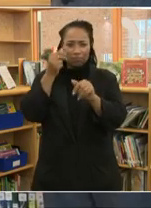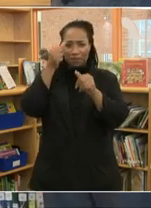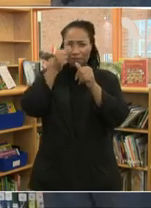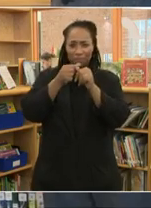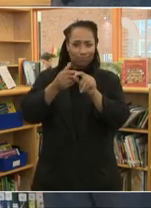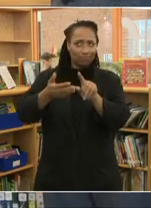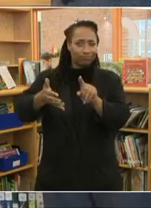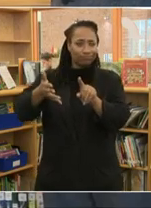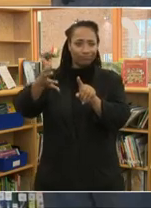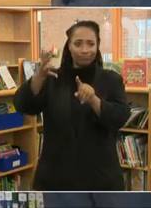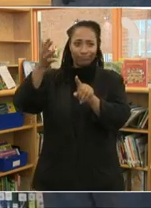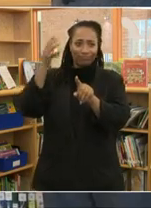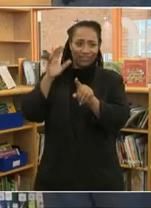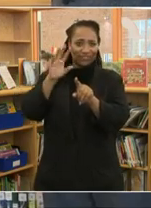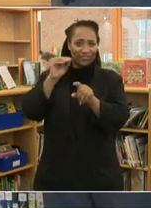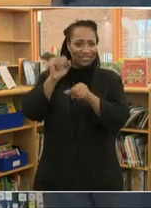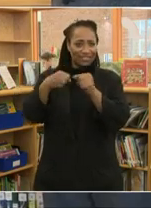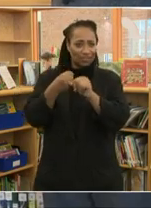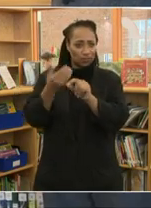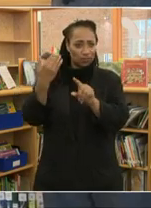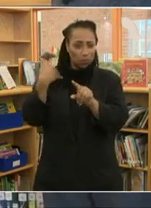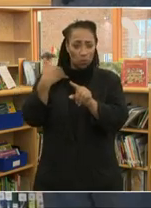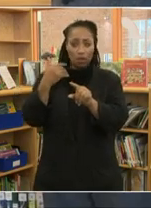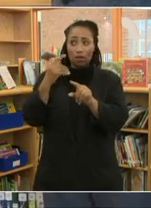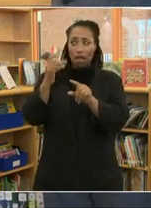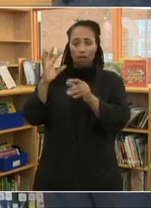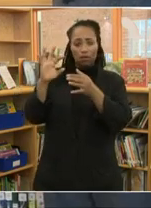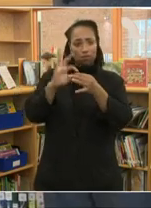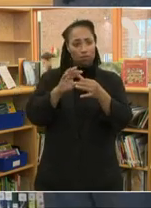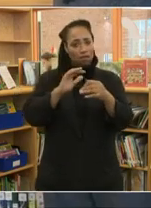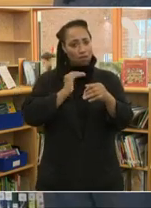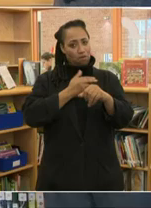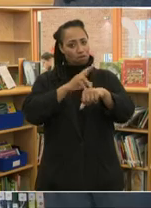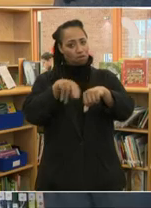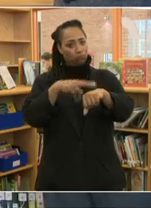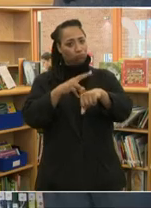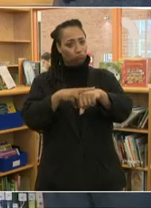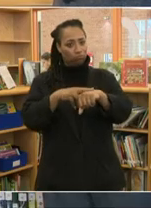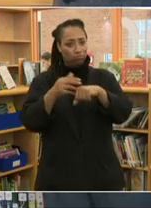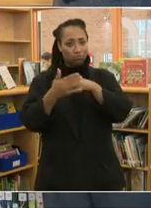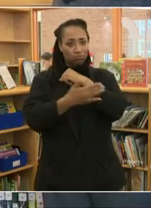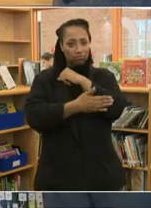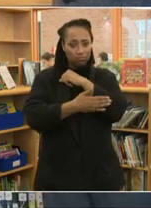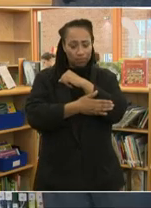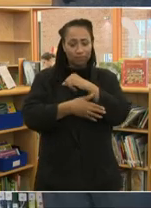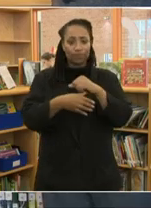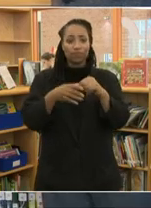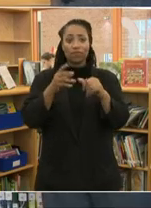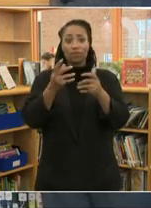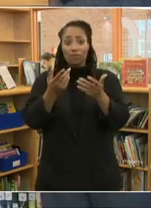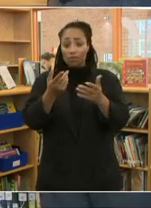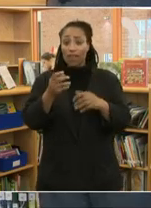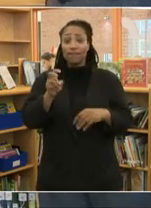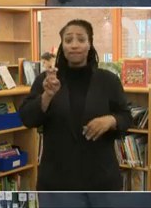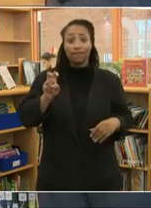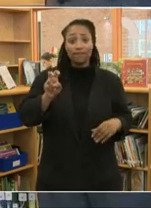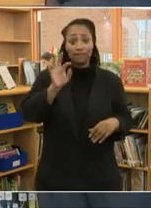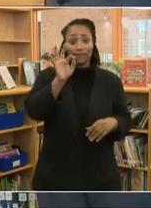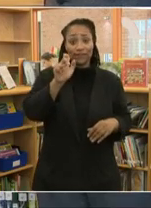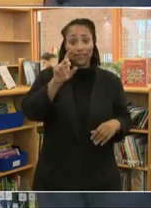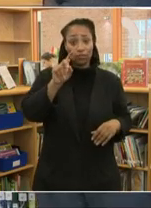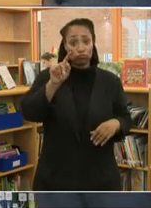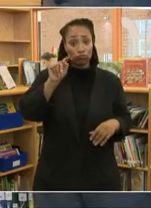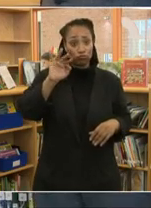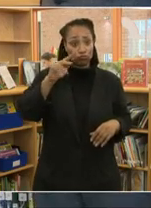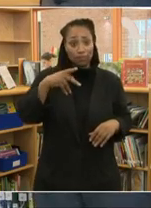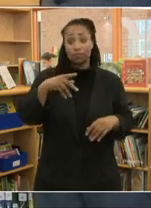planning, including our national signature program, America's Field Trip, what we launched as a pilot last year. This is a national student competition for grades 3 through